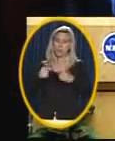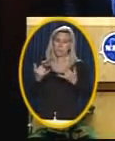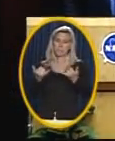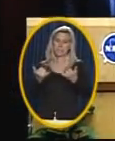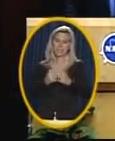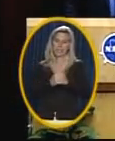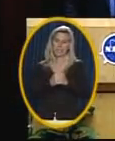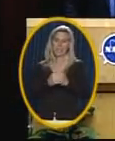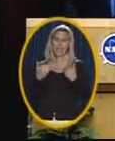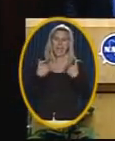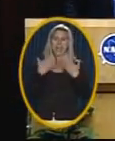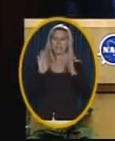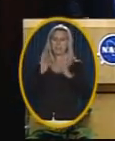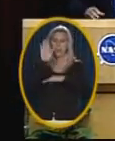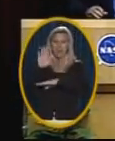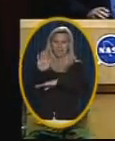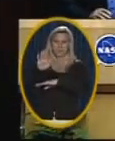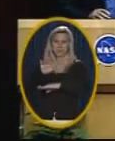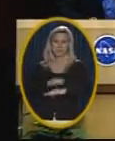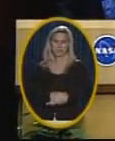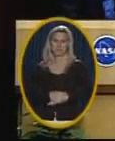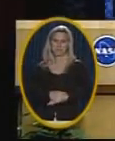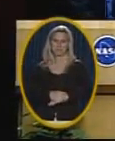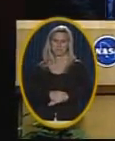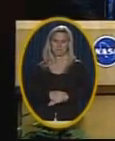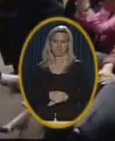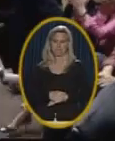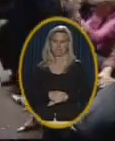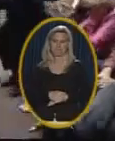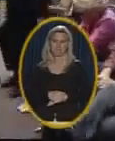today. Y'all have a great afternoon. Thank you.